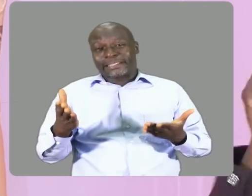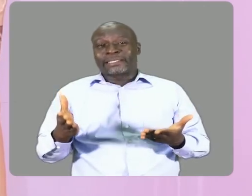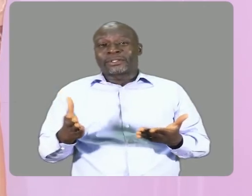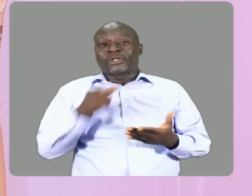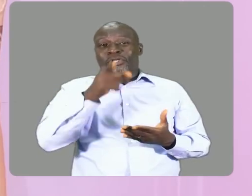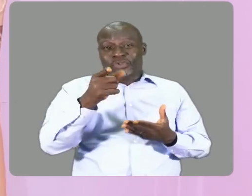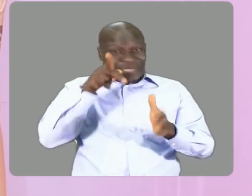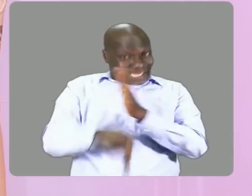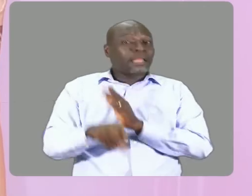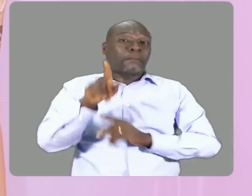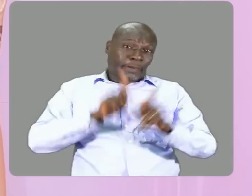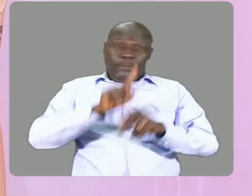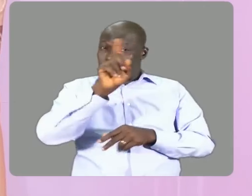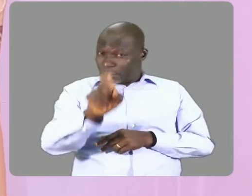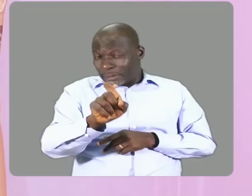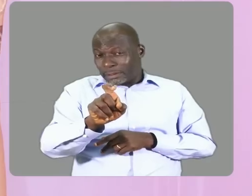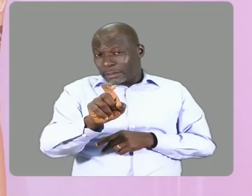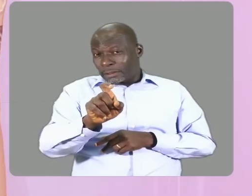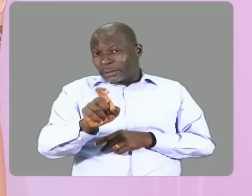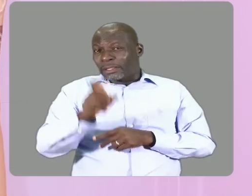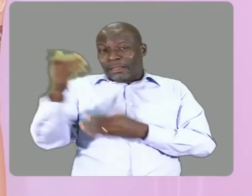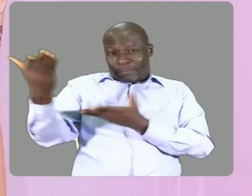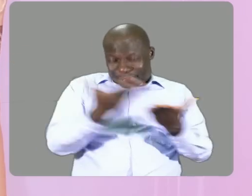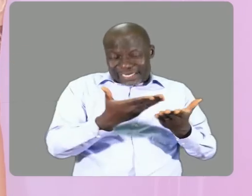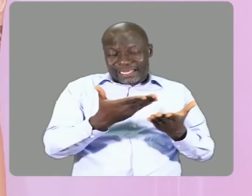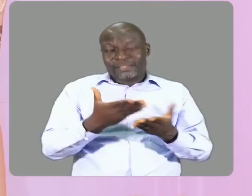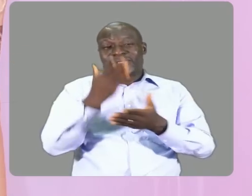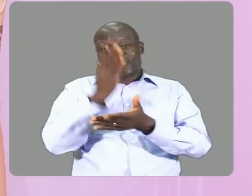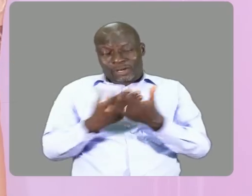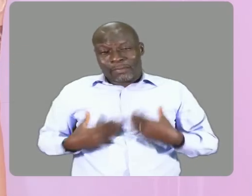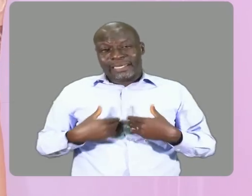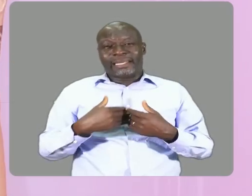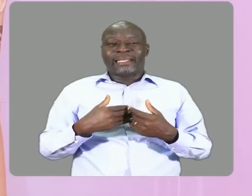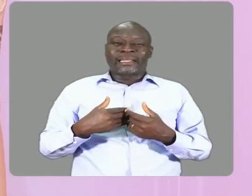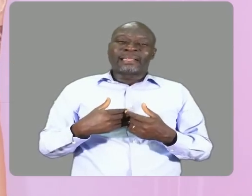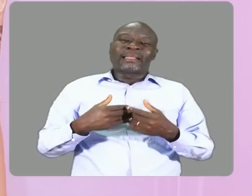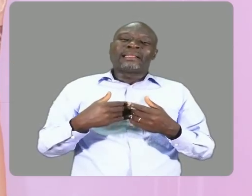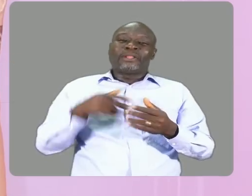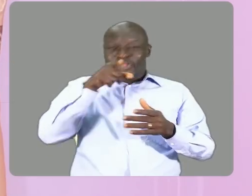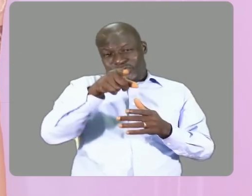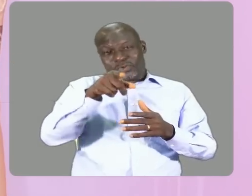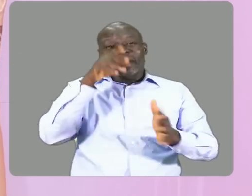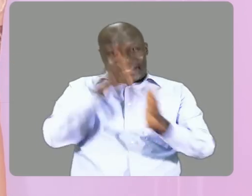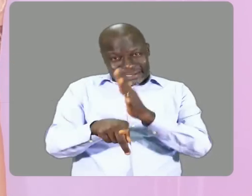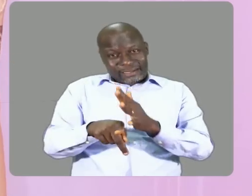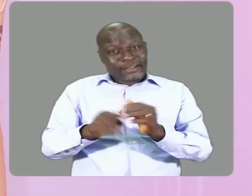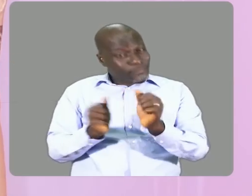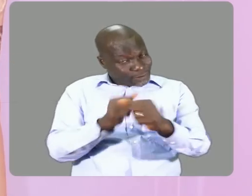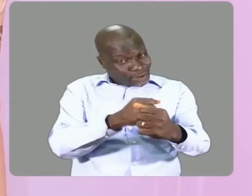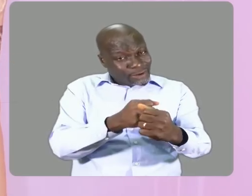wo kunkum nipa yase kofa enipa akwa bibra ama eno ene wodi a kira